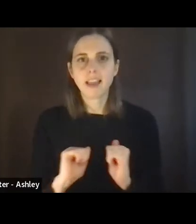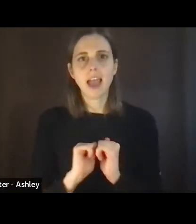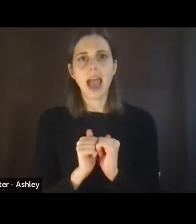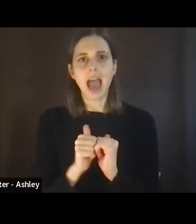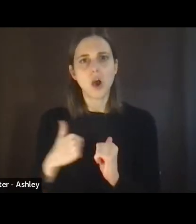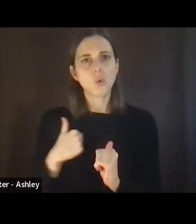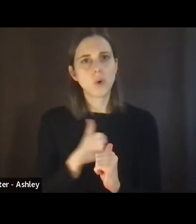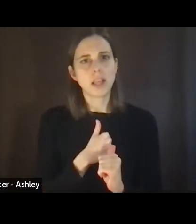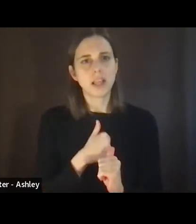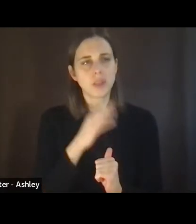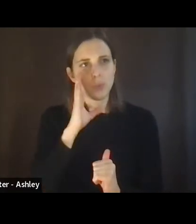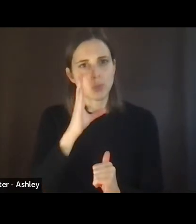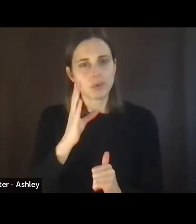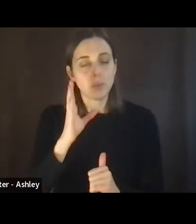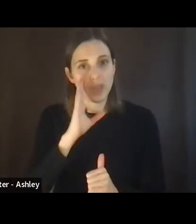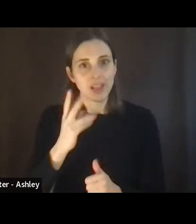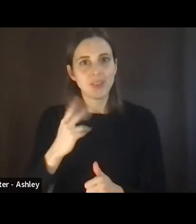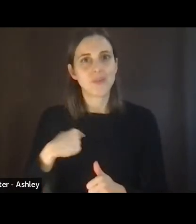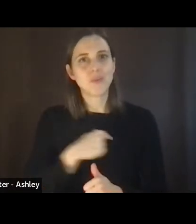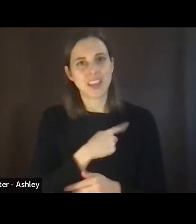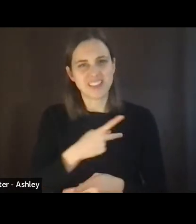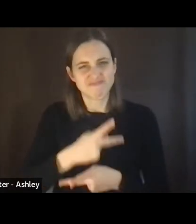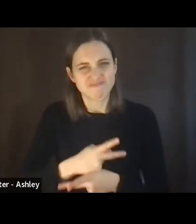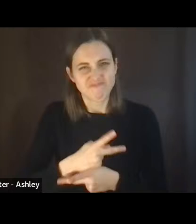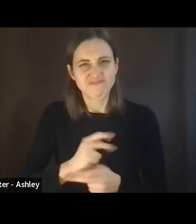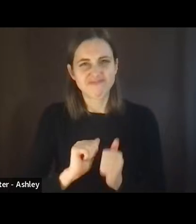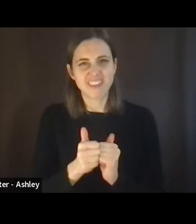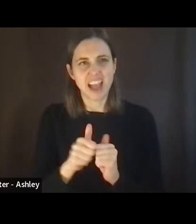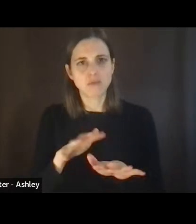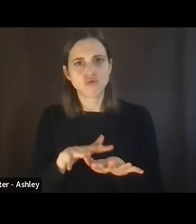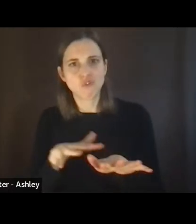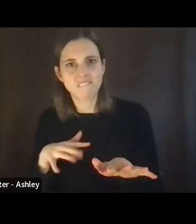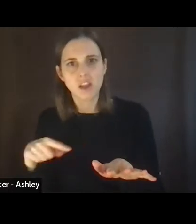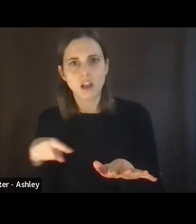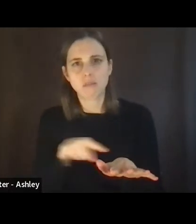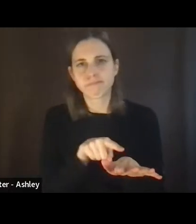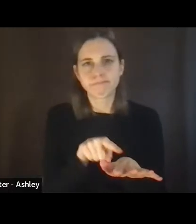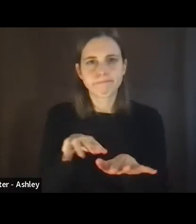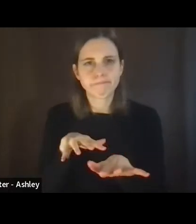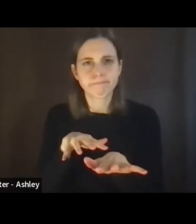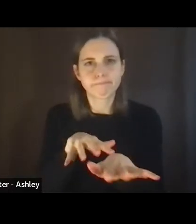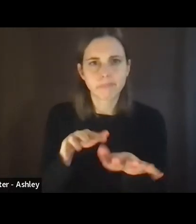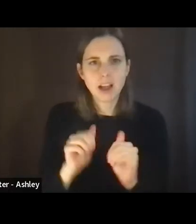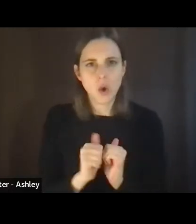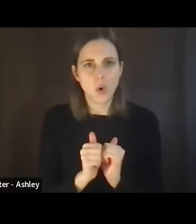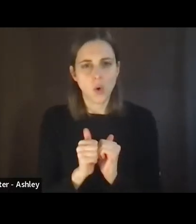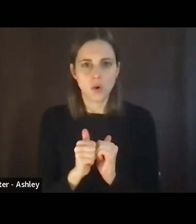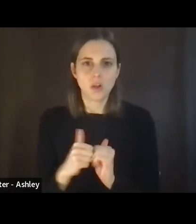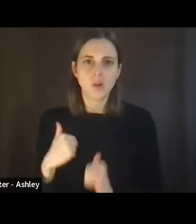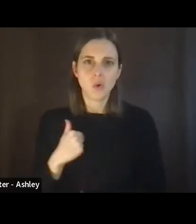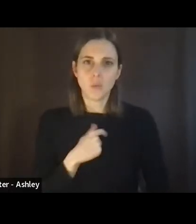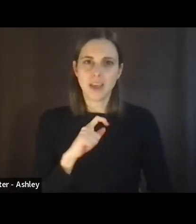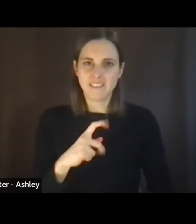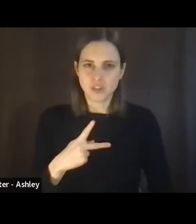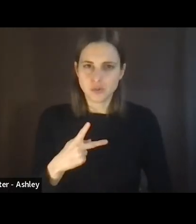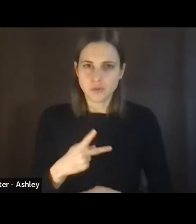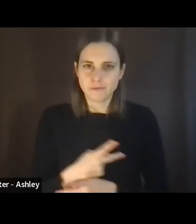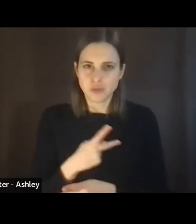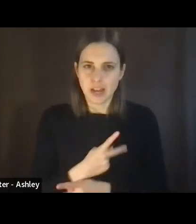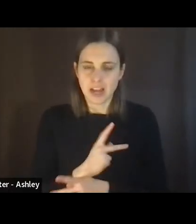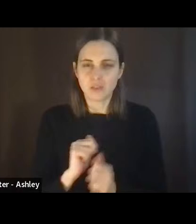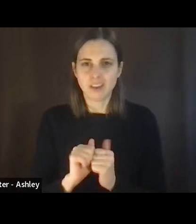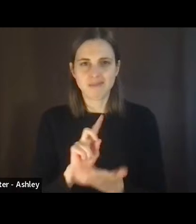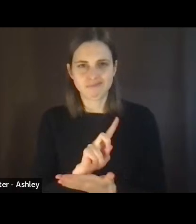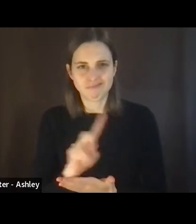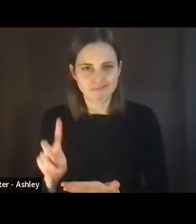keep traffic open? You still have to kind of keep the cut. The designs are similar within the right of way, kind of north and south.